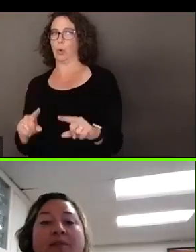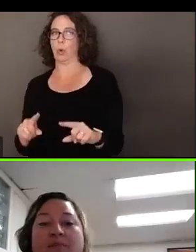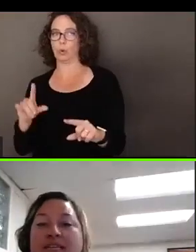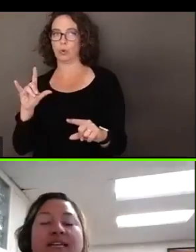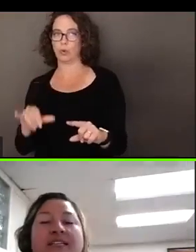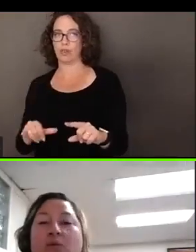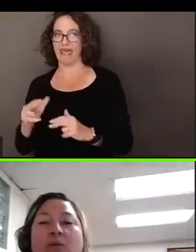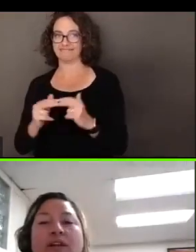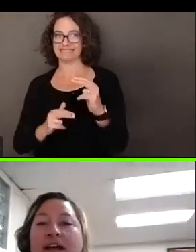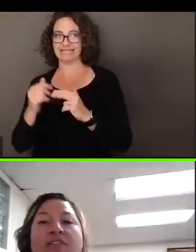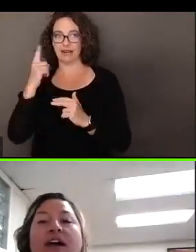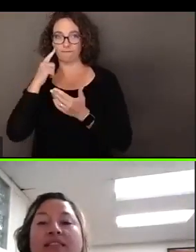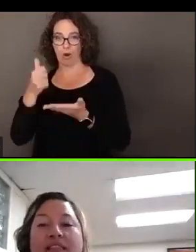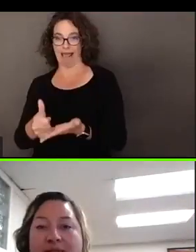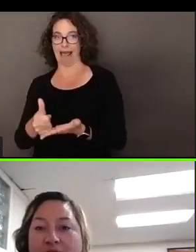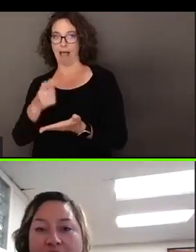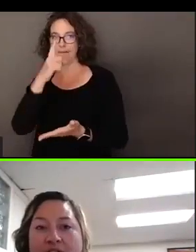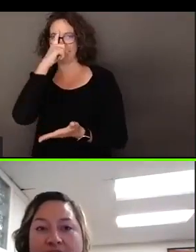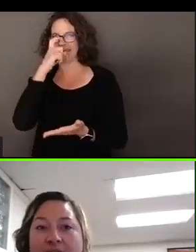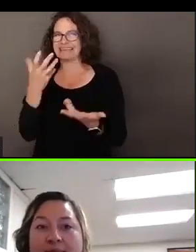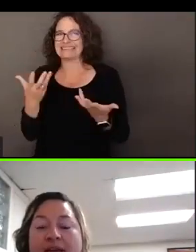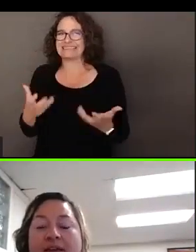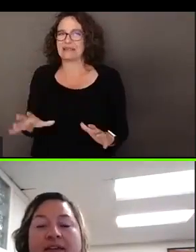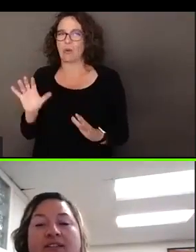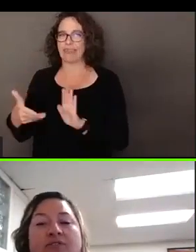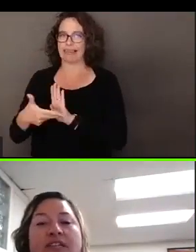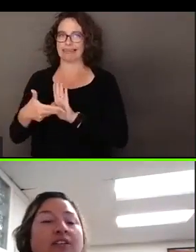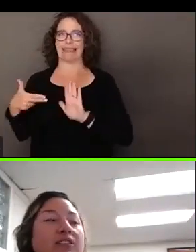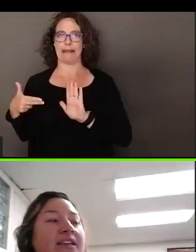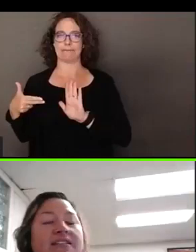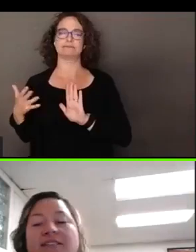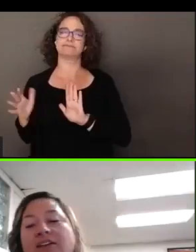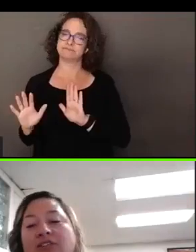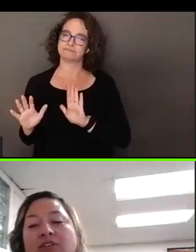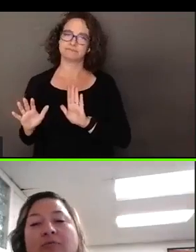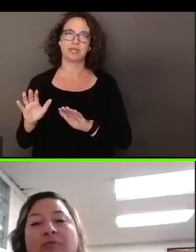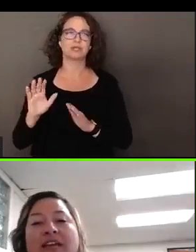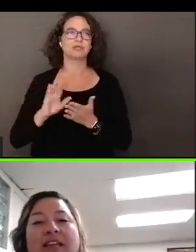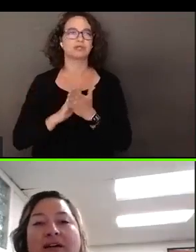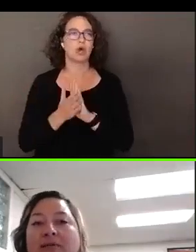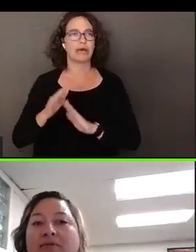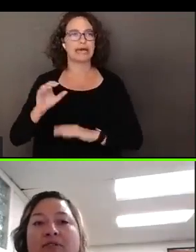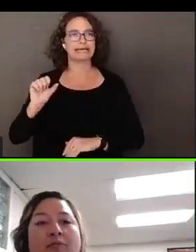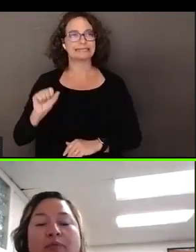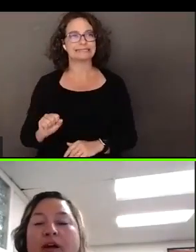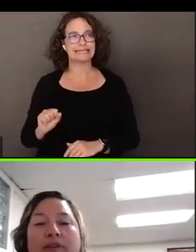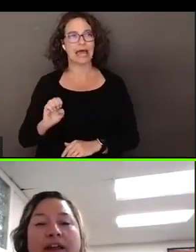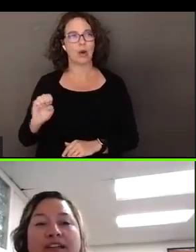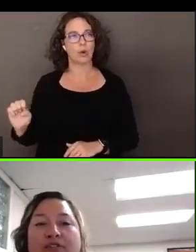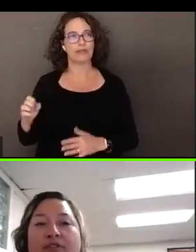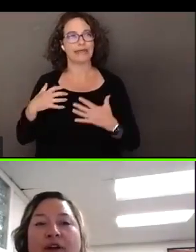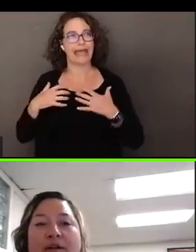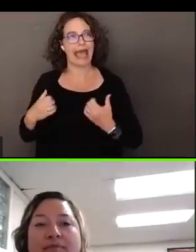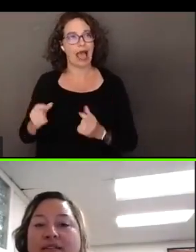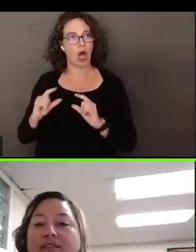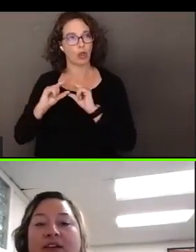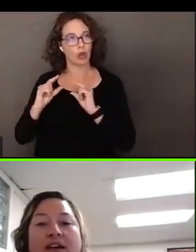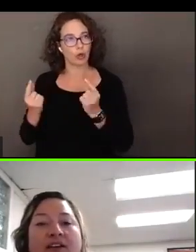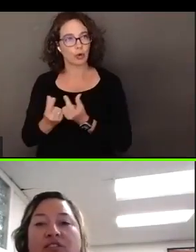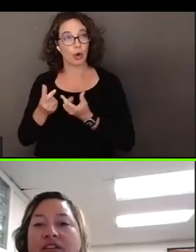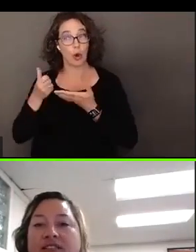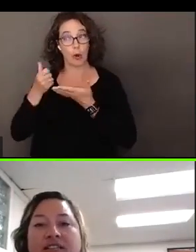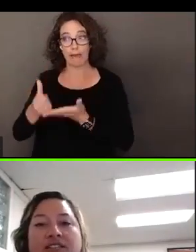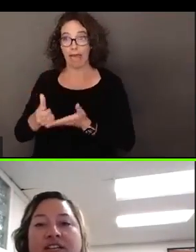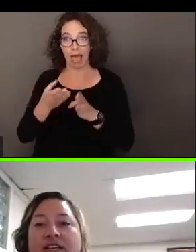help, because they didn't want to have that label on them. So Southeast Health Group, it helps a broad range from